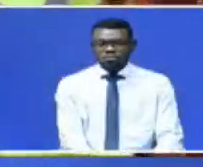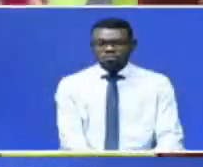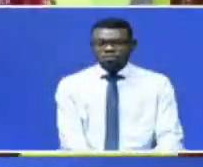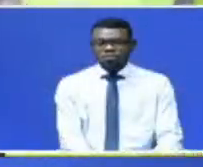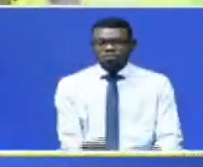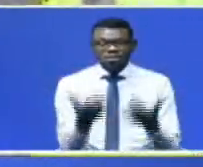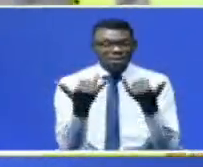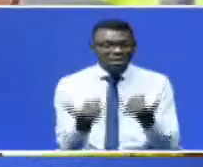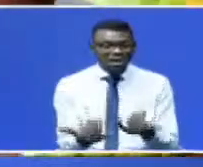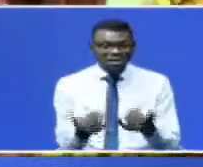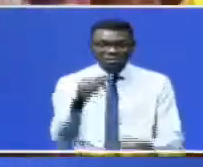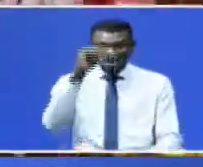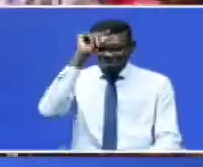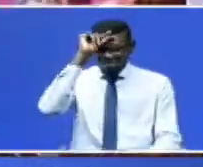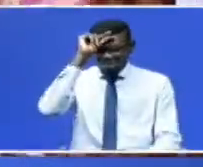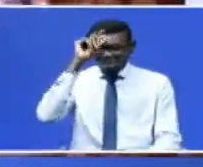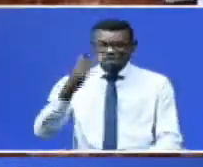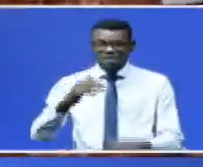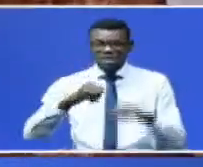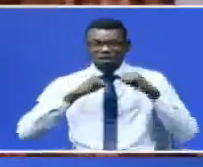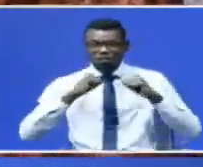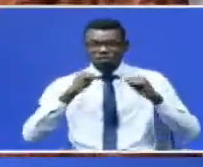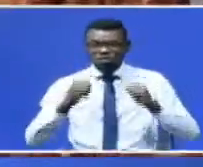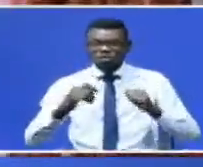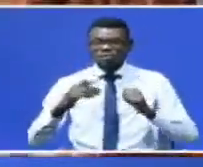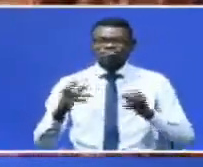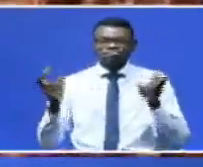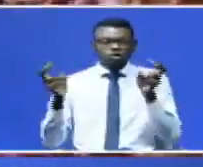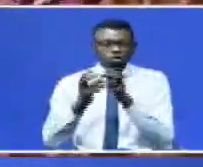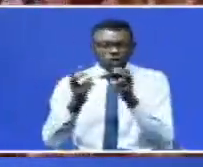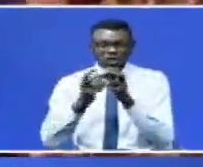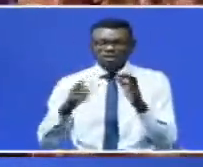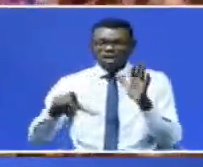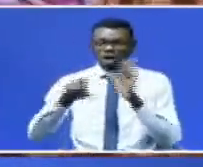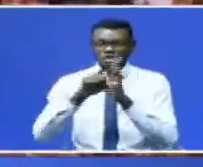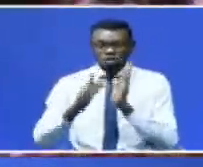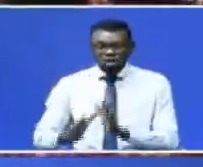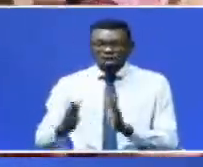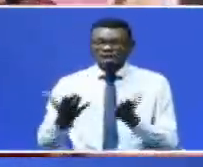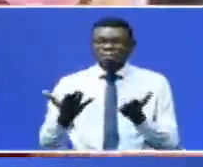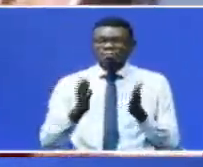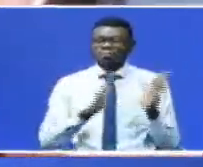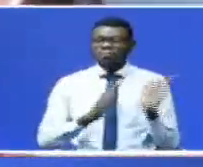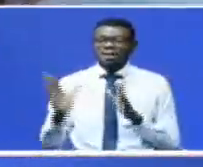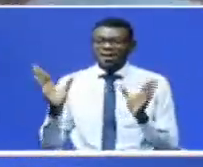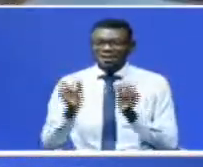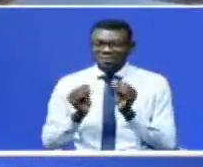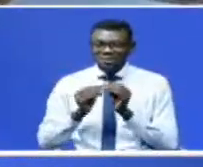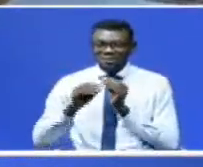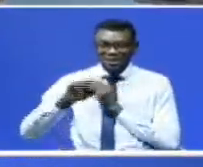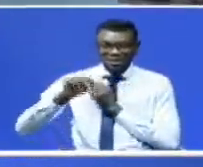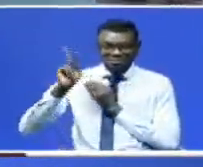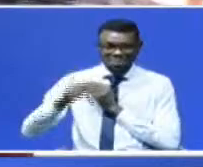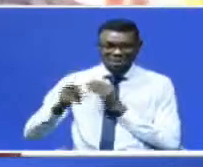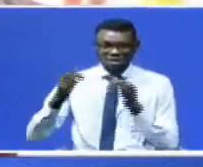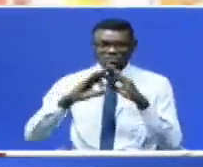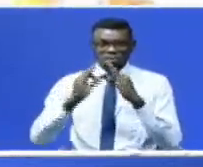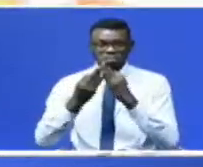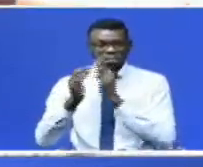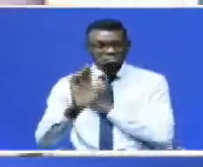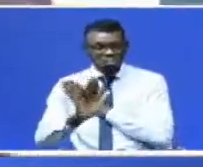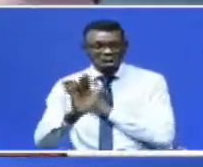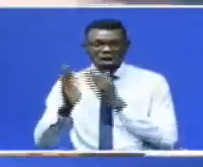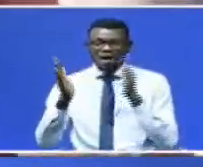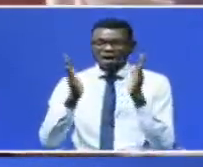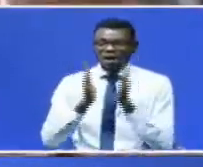Already a senior government official has contacted the advocate and initiated a meeting between the MP's family and the